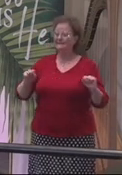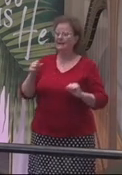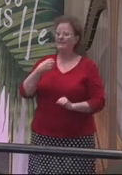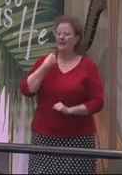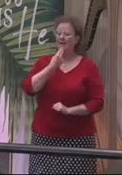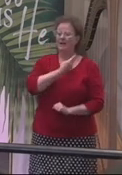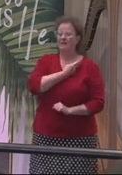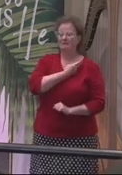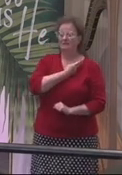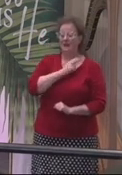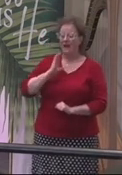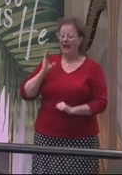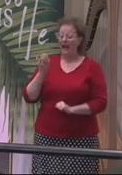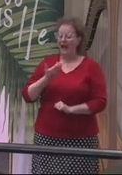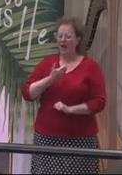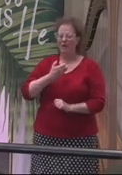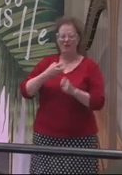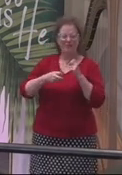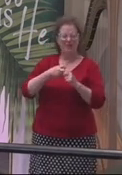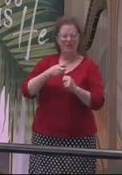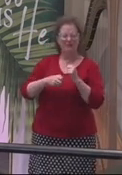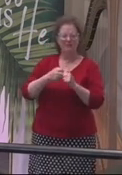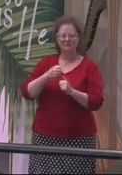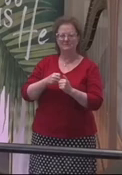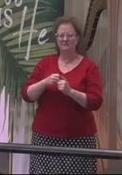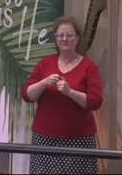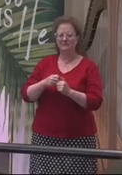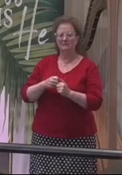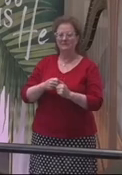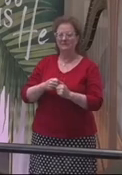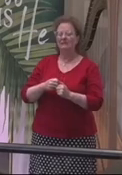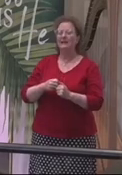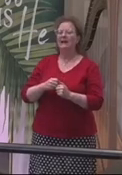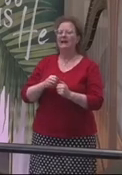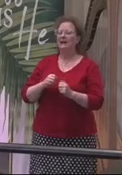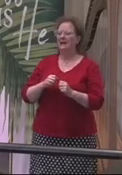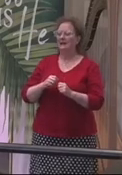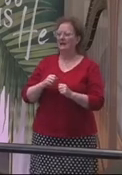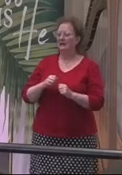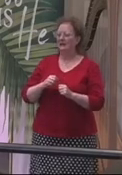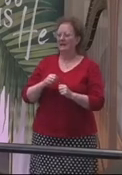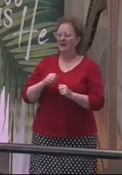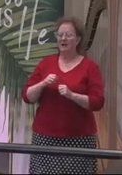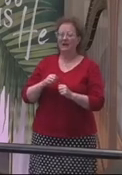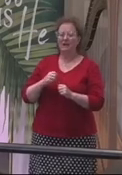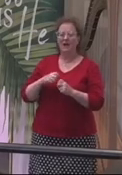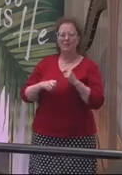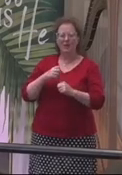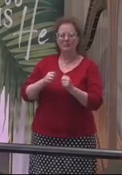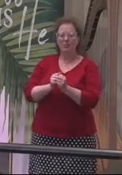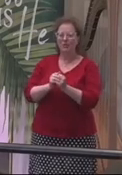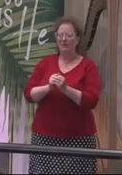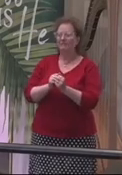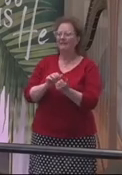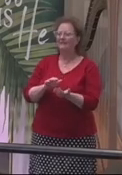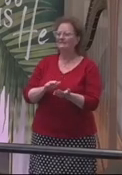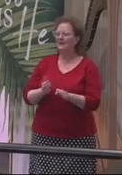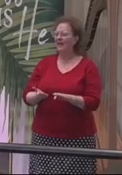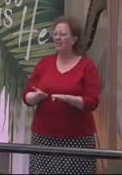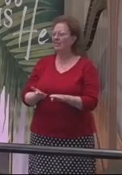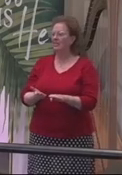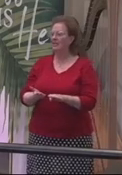our problem isn't with the symptoms of the problems of our life, but our problem is a problem with death and